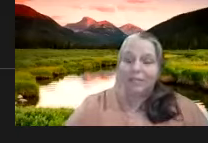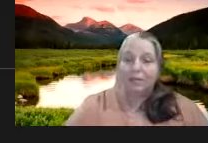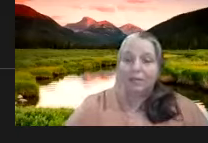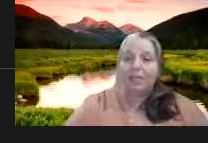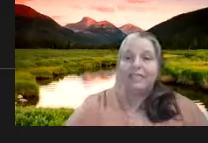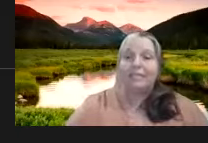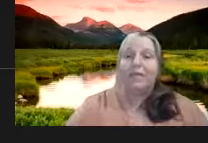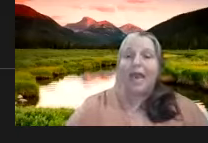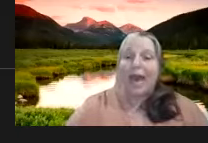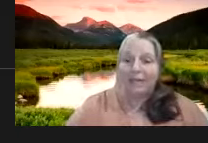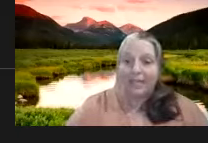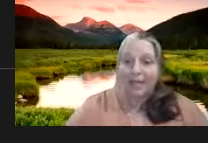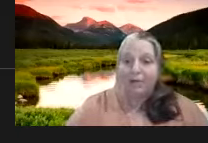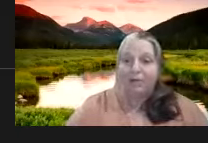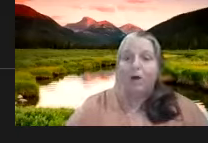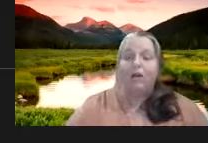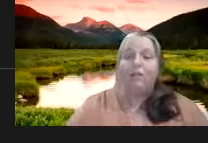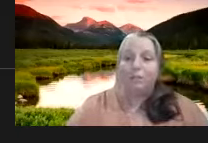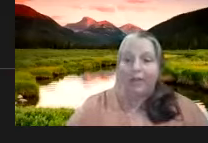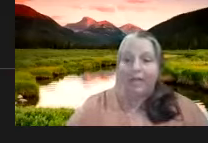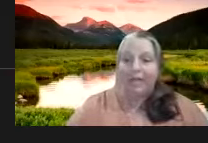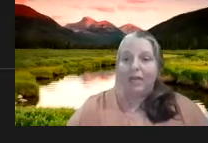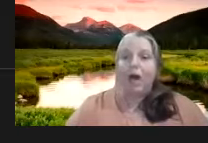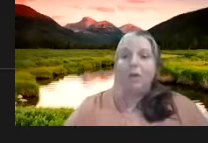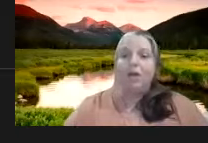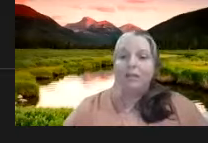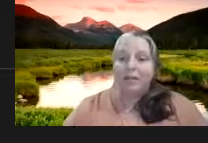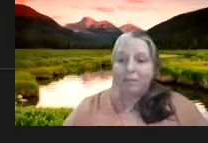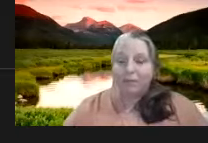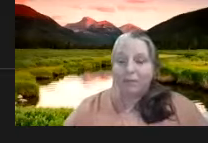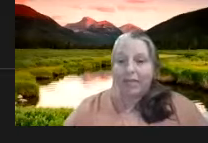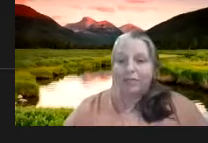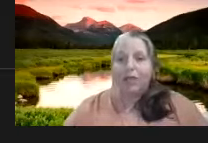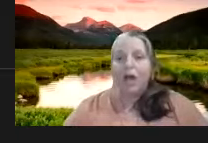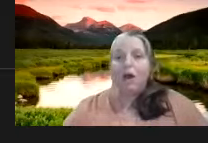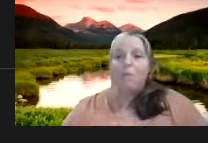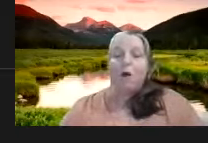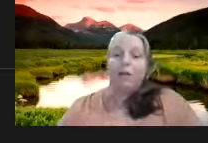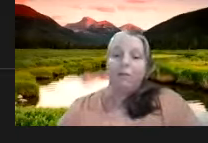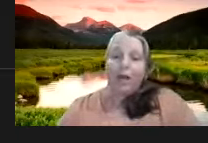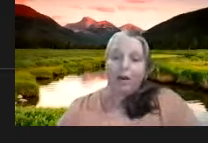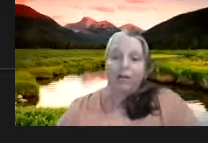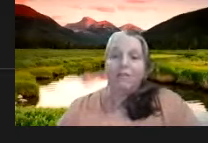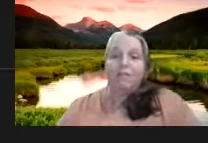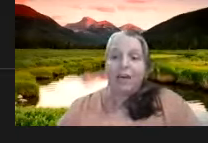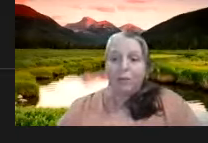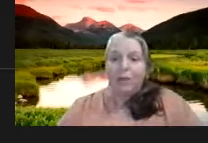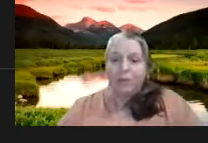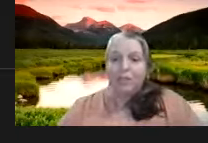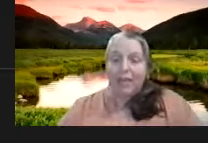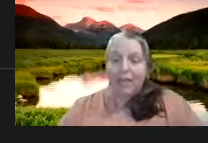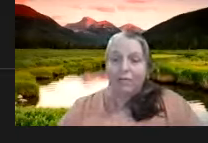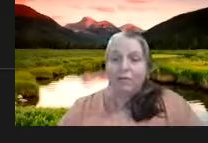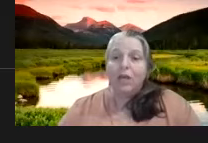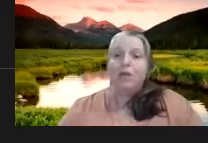with disabilities need to be at the table, part of the planning, part of the implementation, part of what I call the